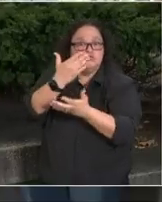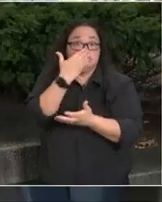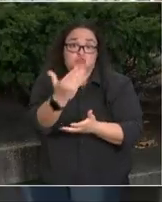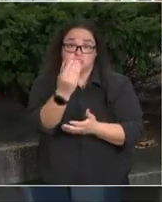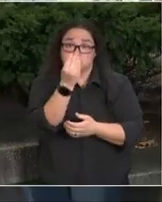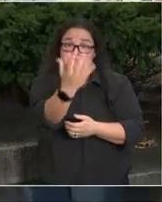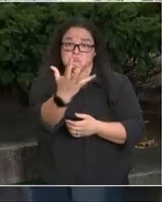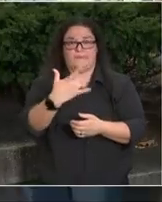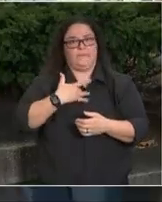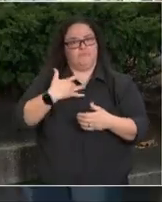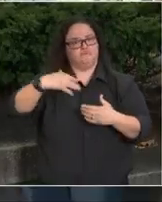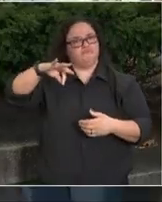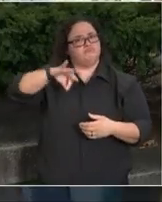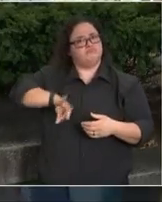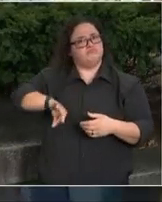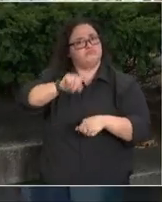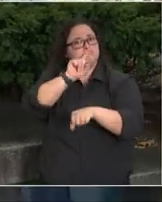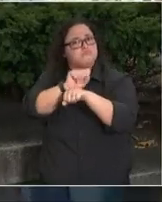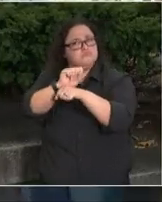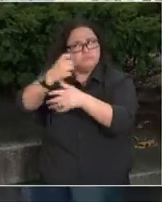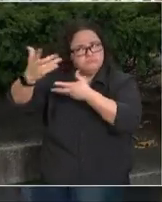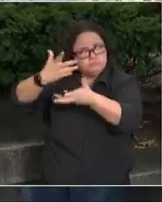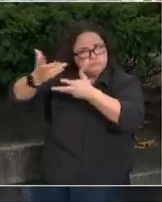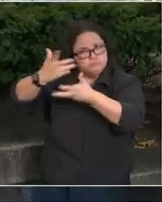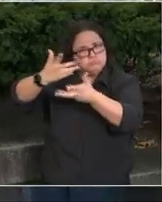without notice, we got the order.